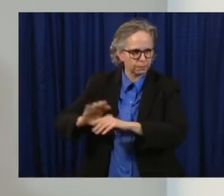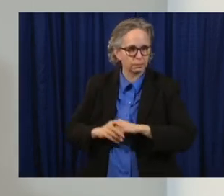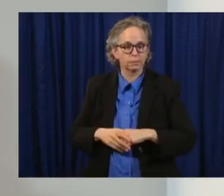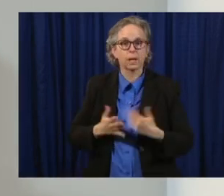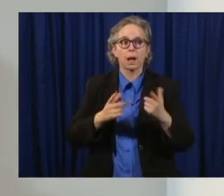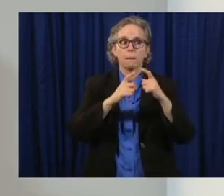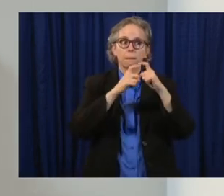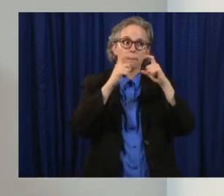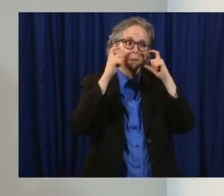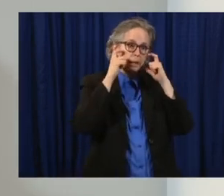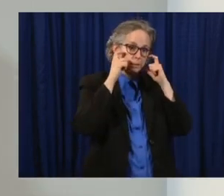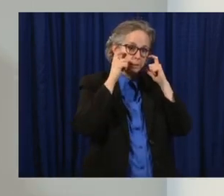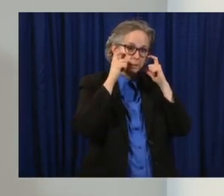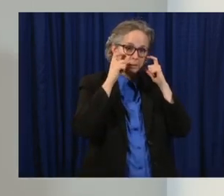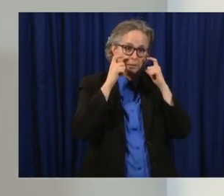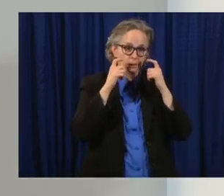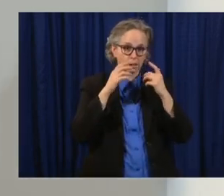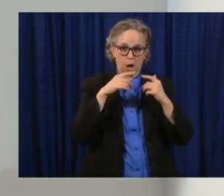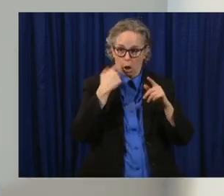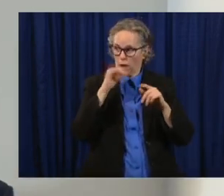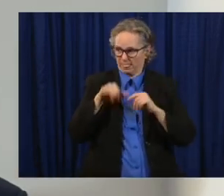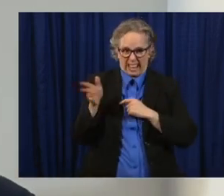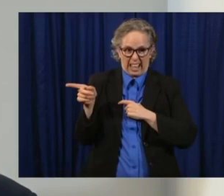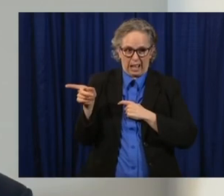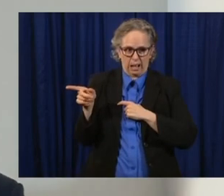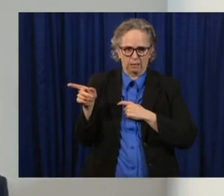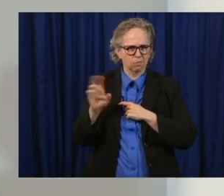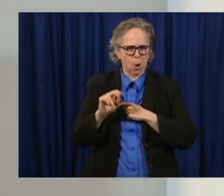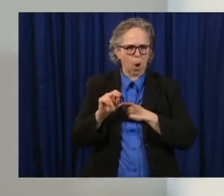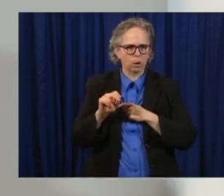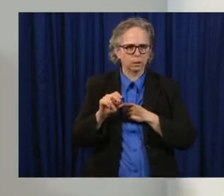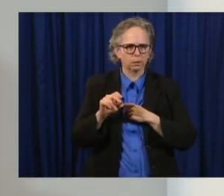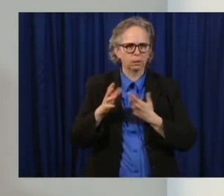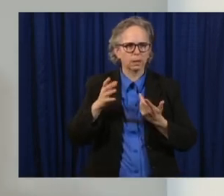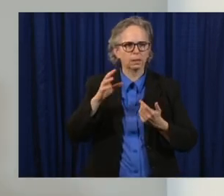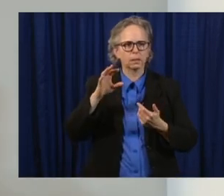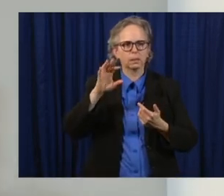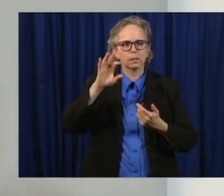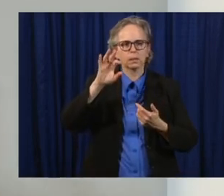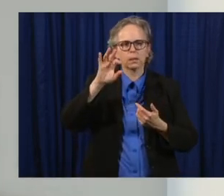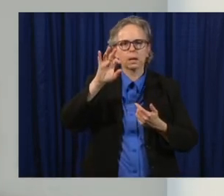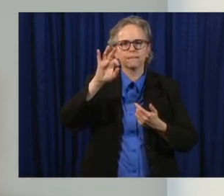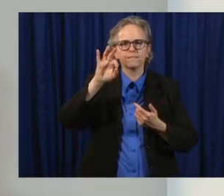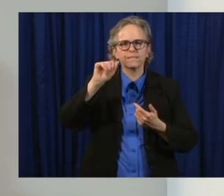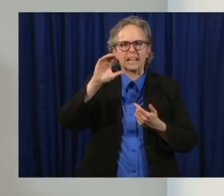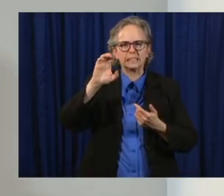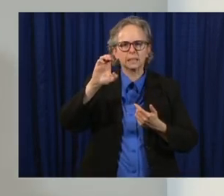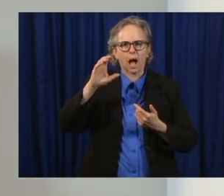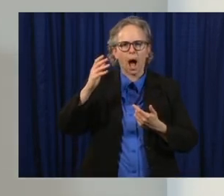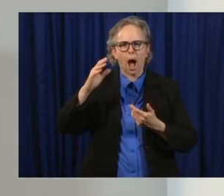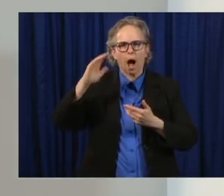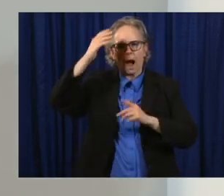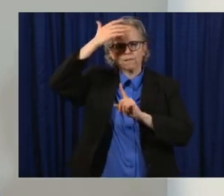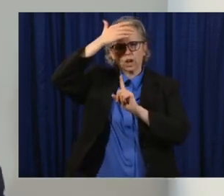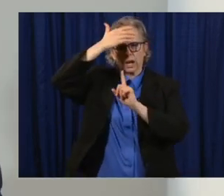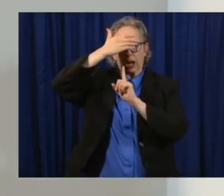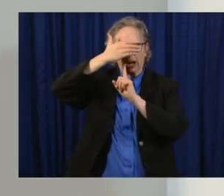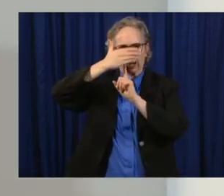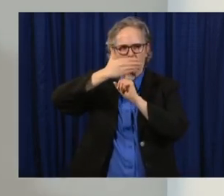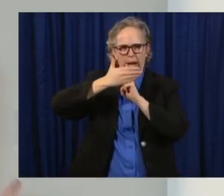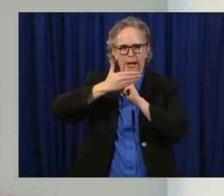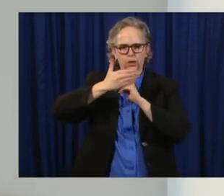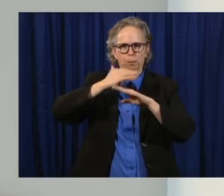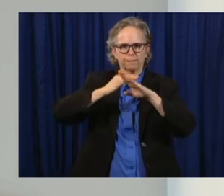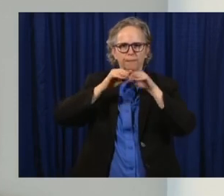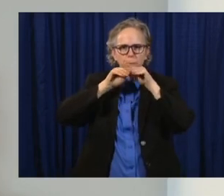looks exactly like this. It's some type of face covering of which will prevent you from